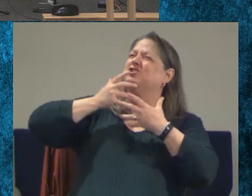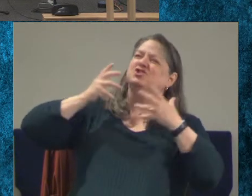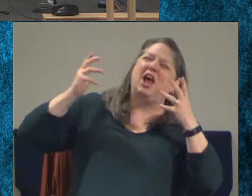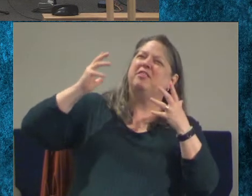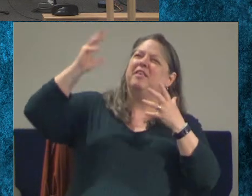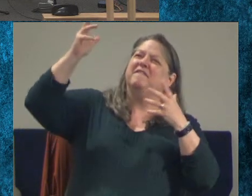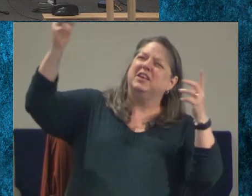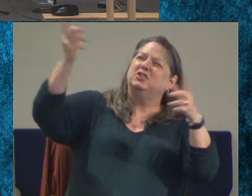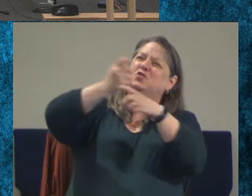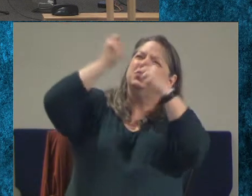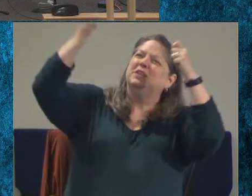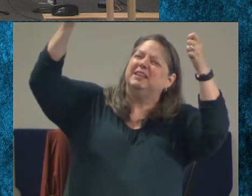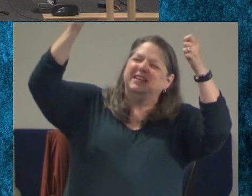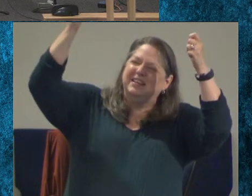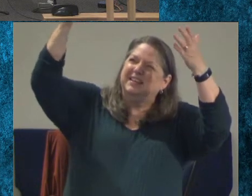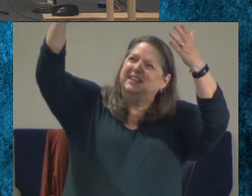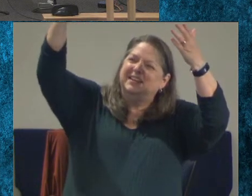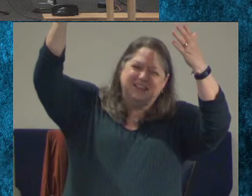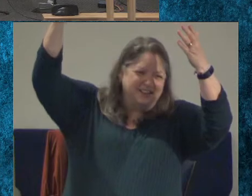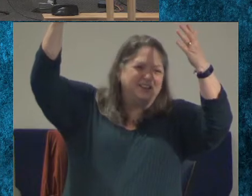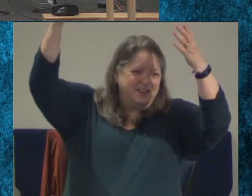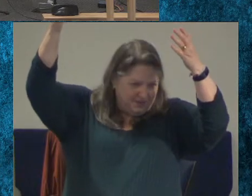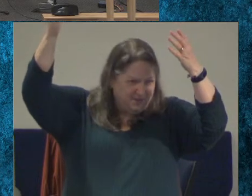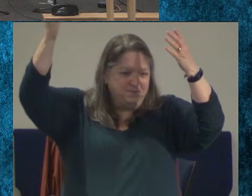and shout the victory.